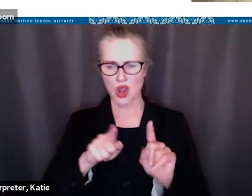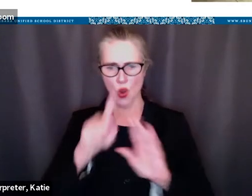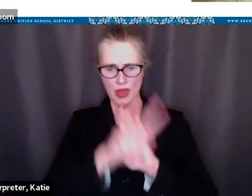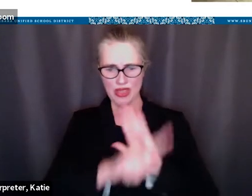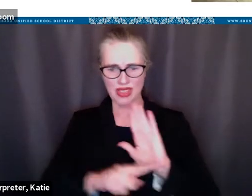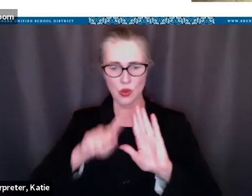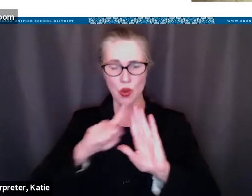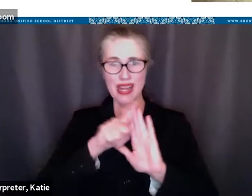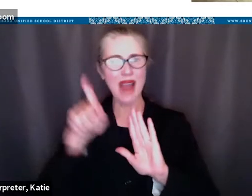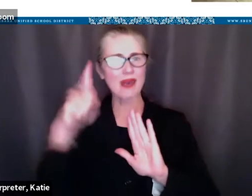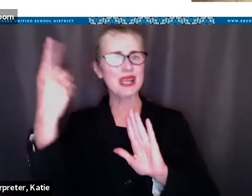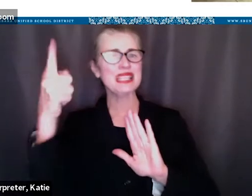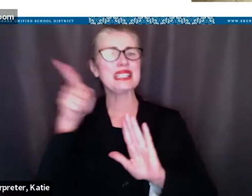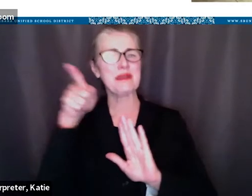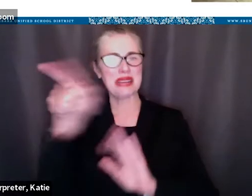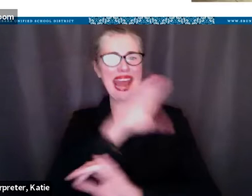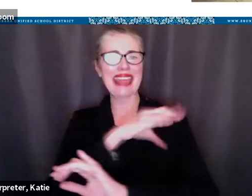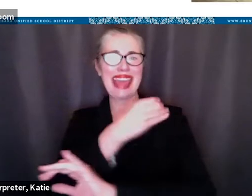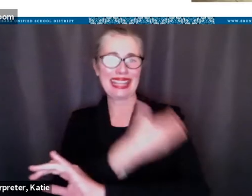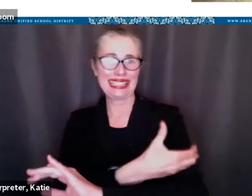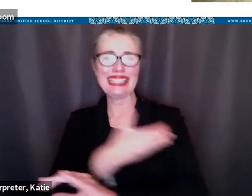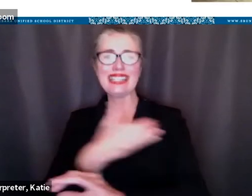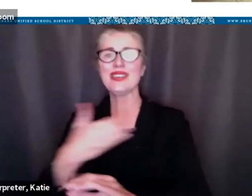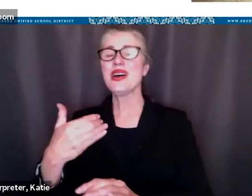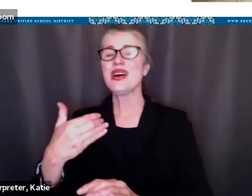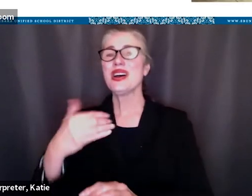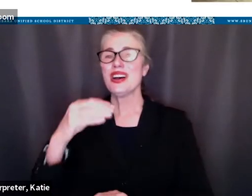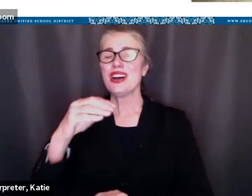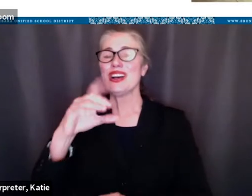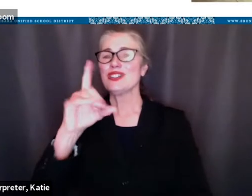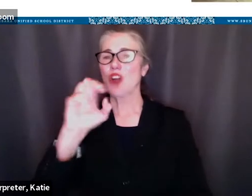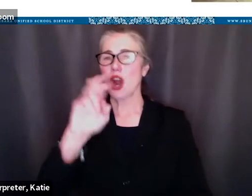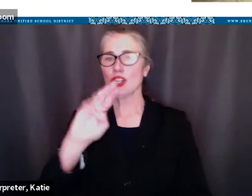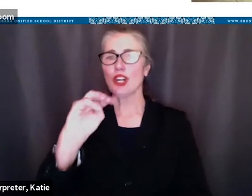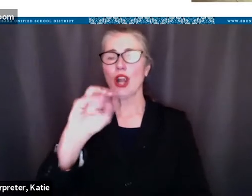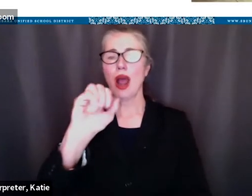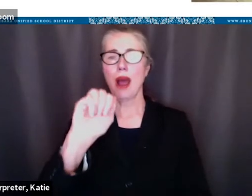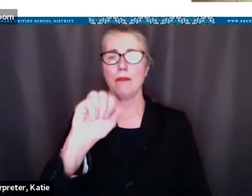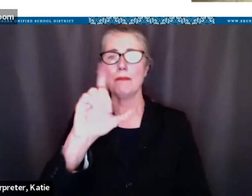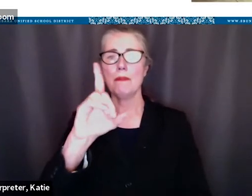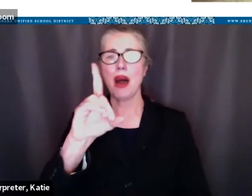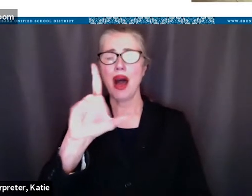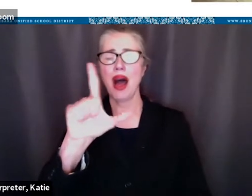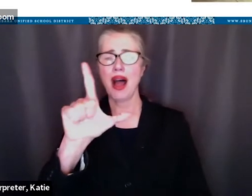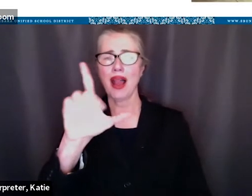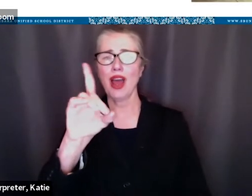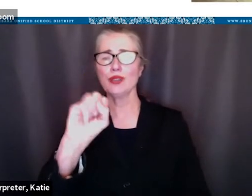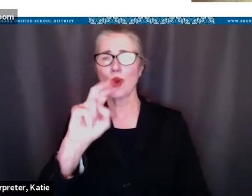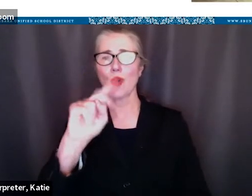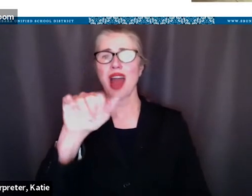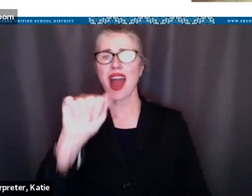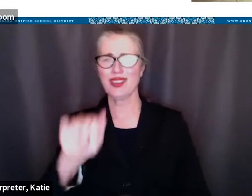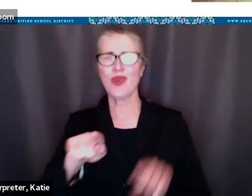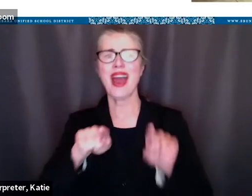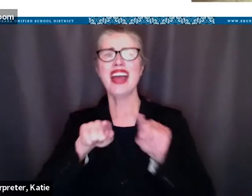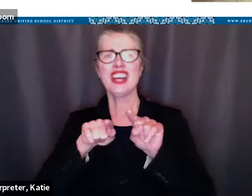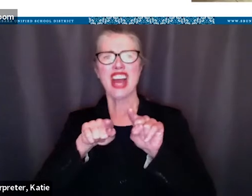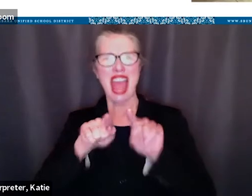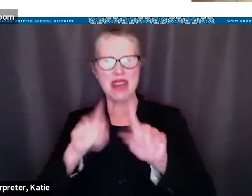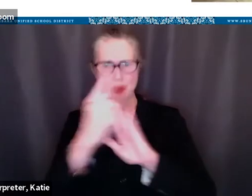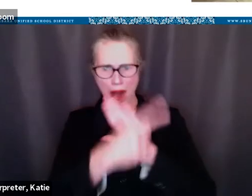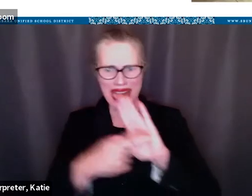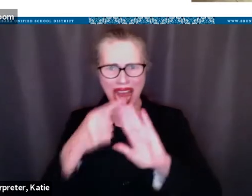texted uh dr maldonado and i were texted and they said they had at five o'clock within one hour they had given 180